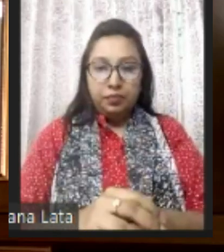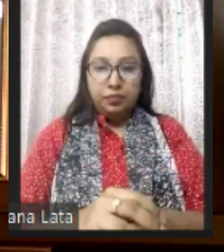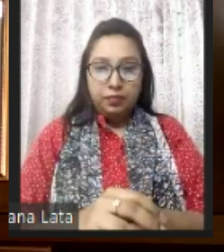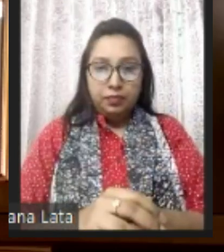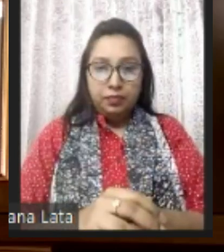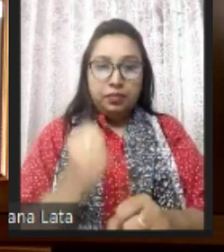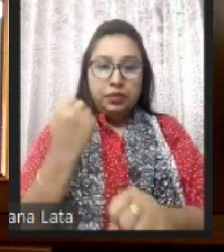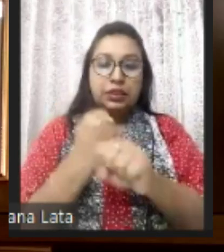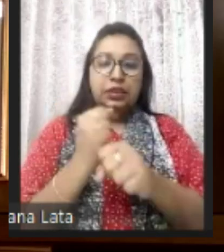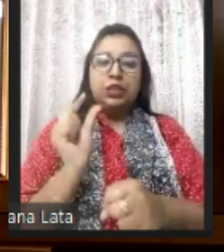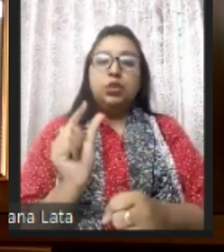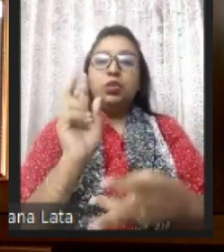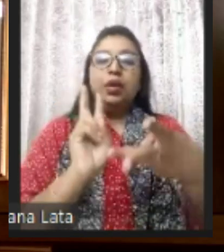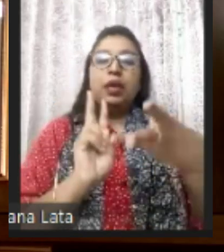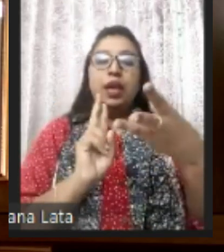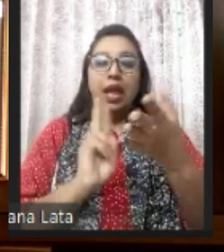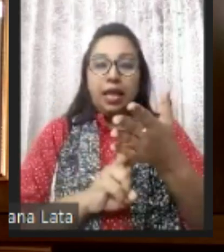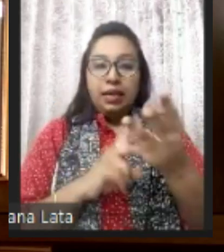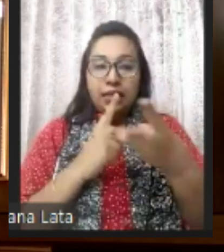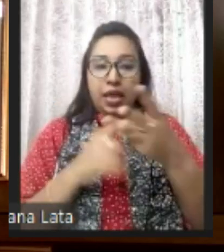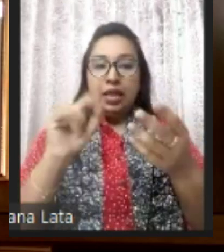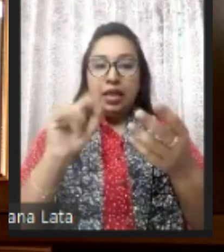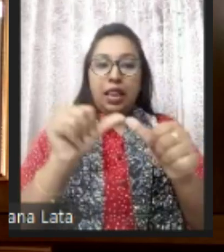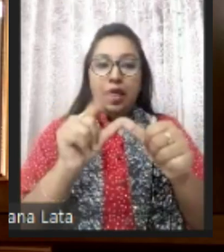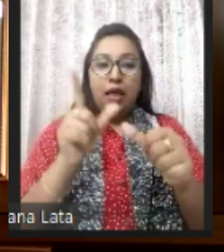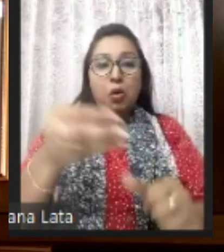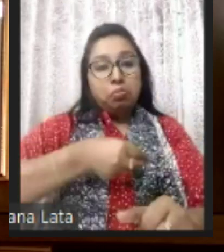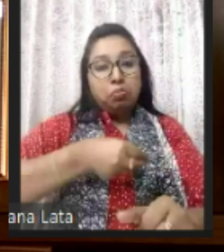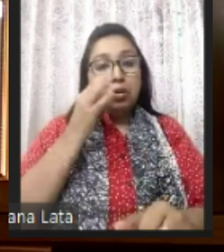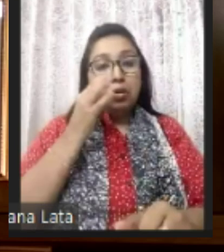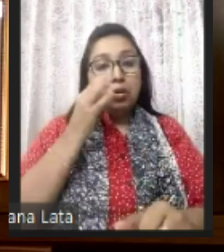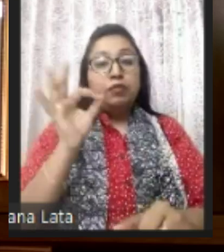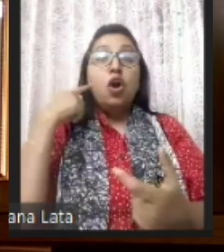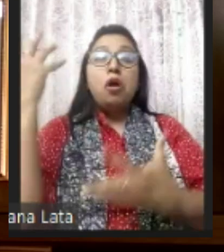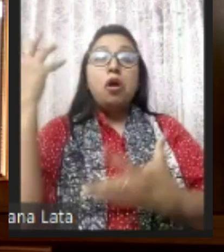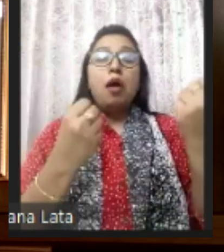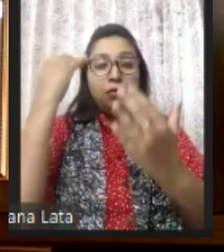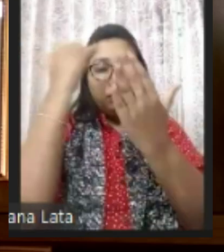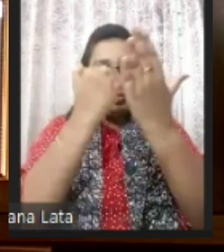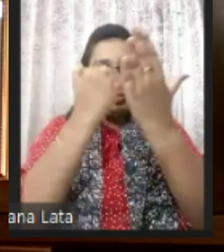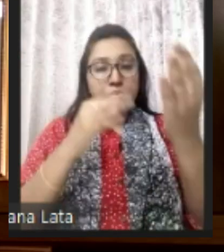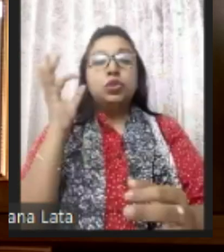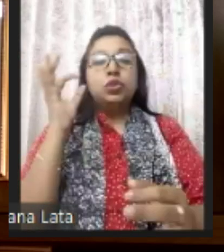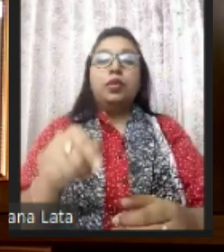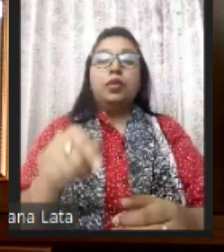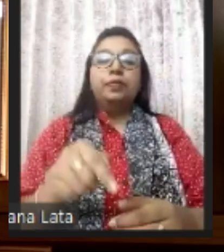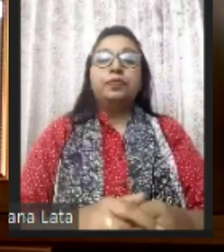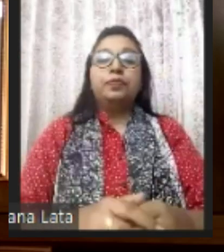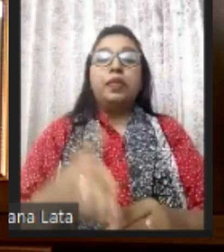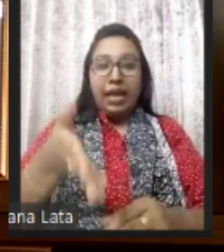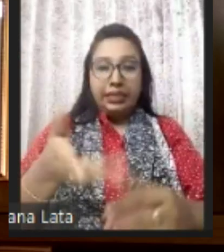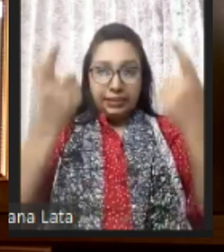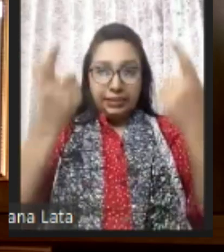Gunela for her very informative and insightful presentation. Respected chair of this